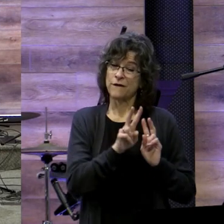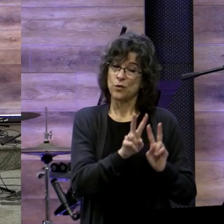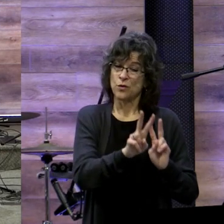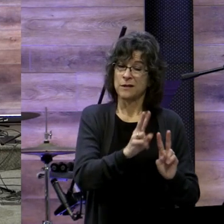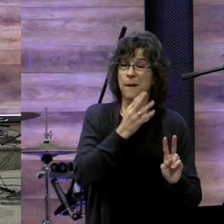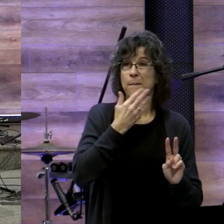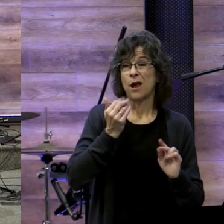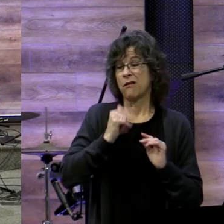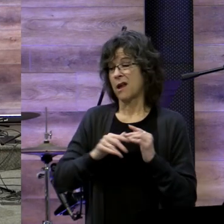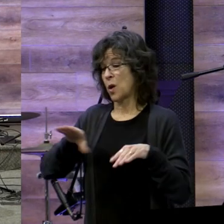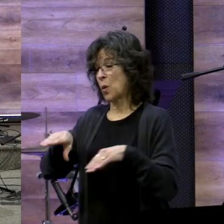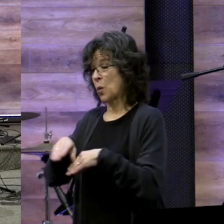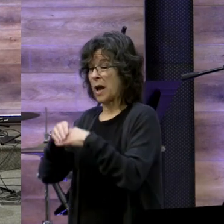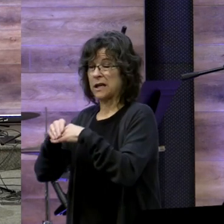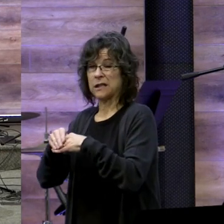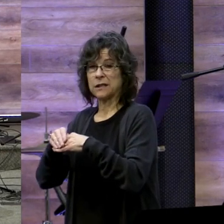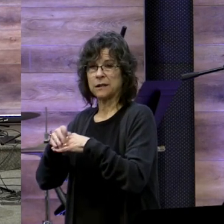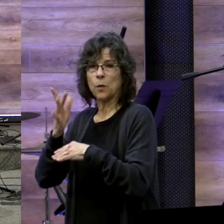people actually listen.